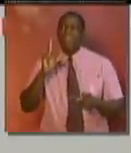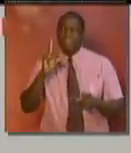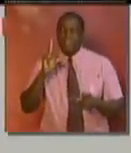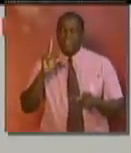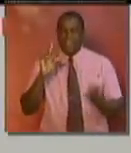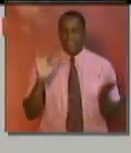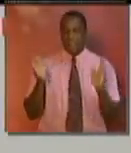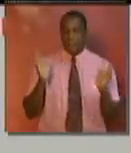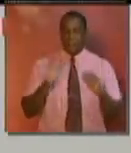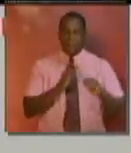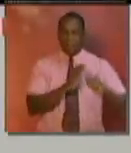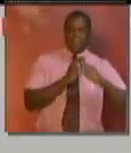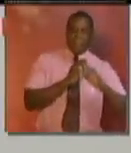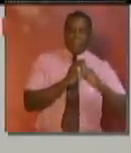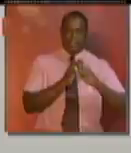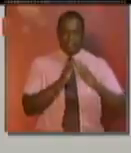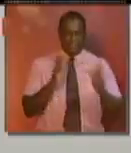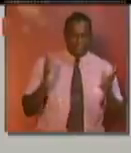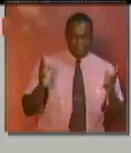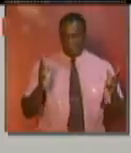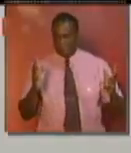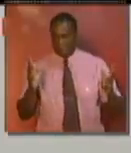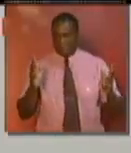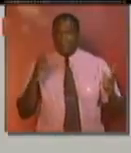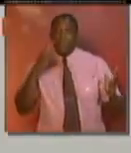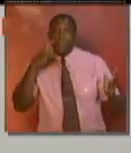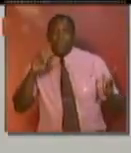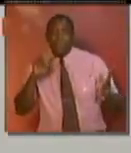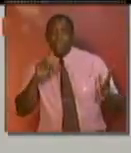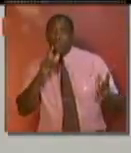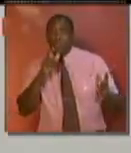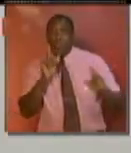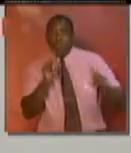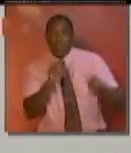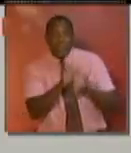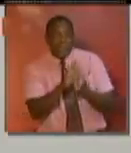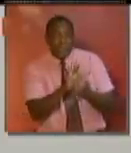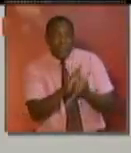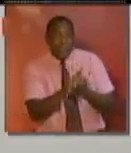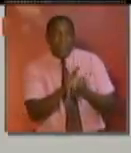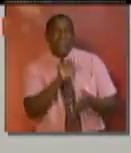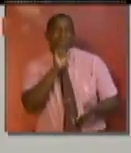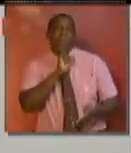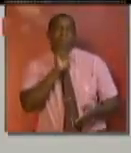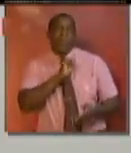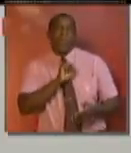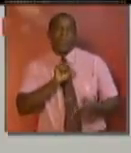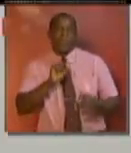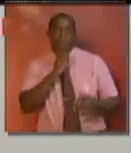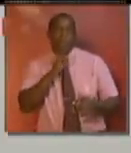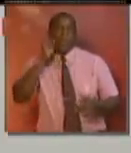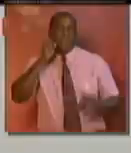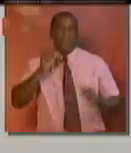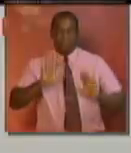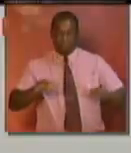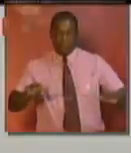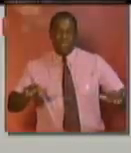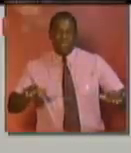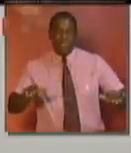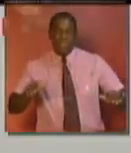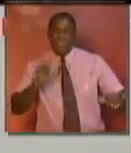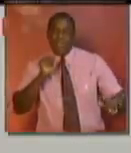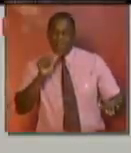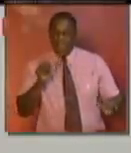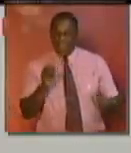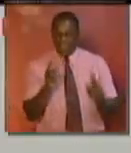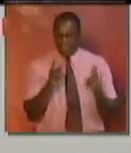That's why we currently only have those older students out at school at this point in time, the 15 to 19